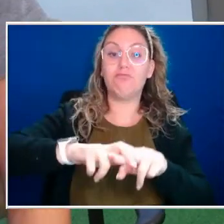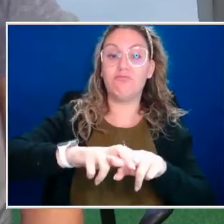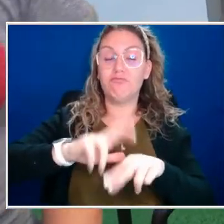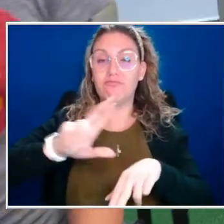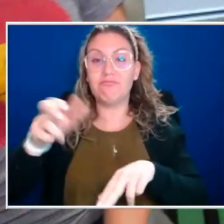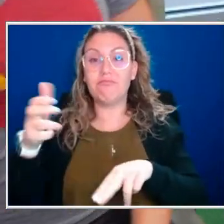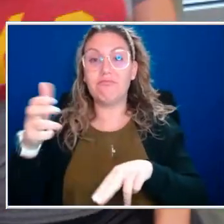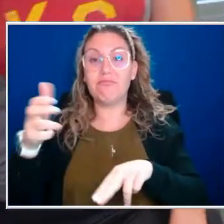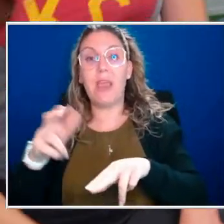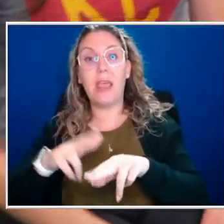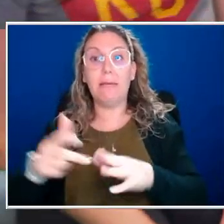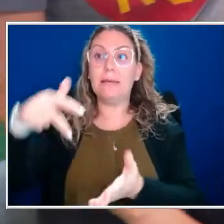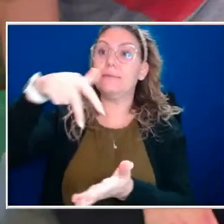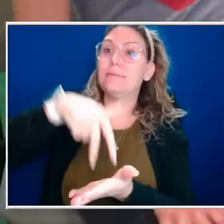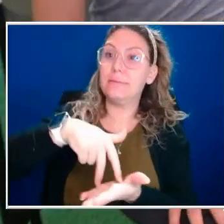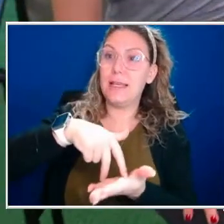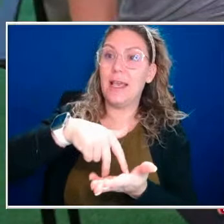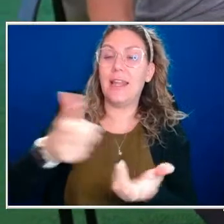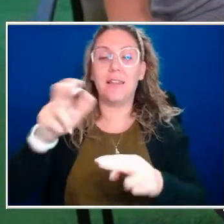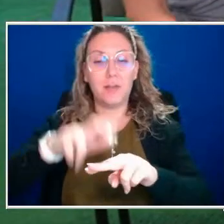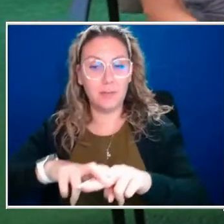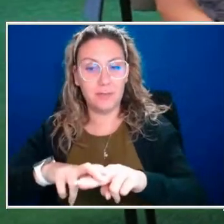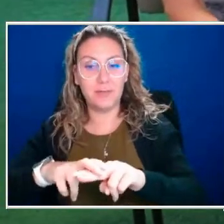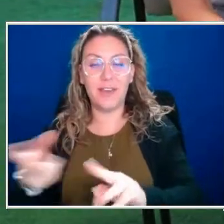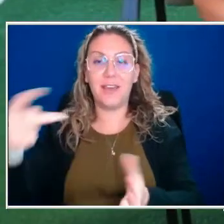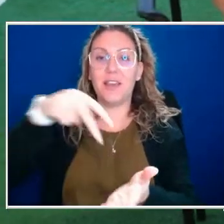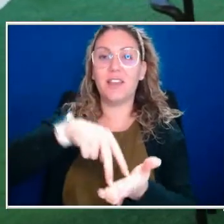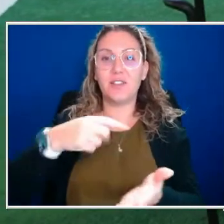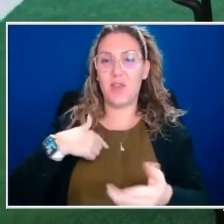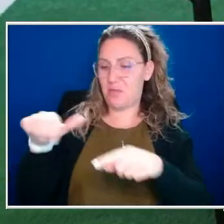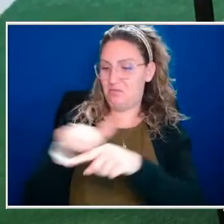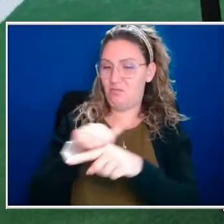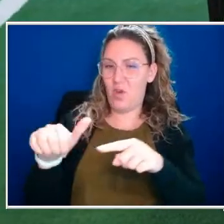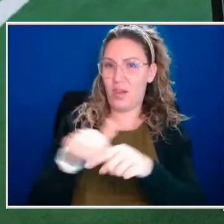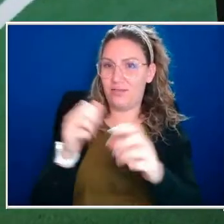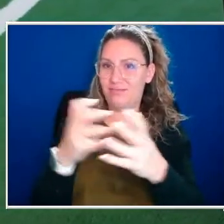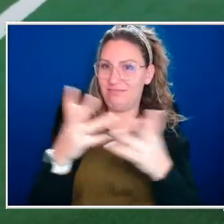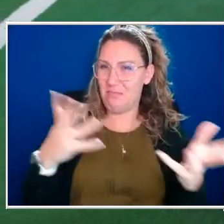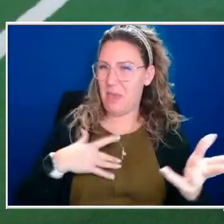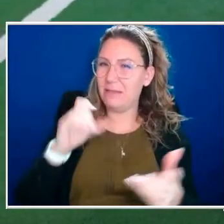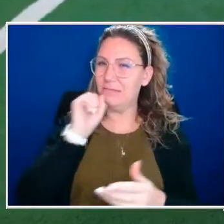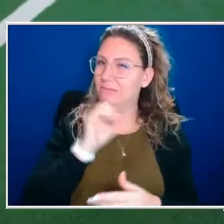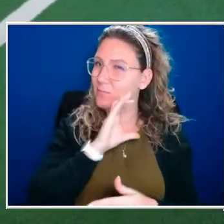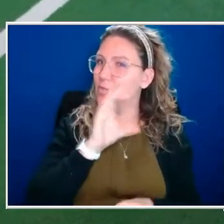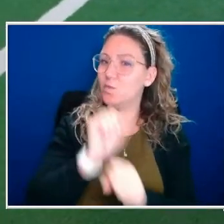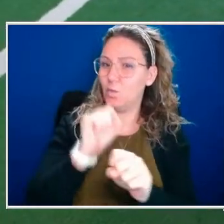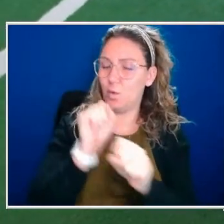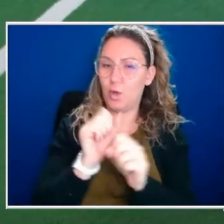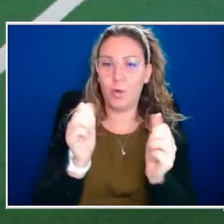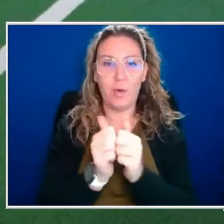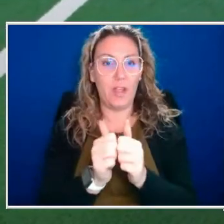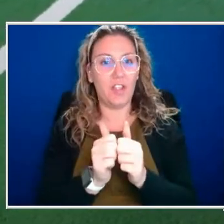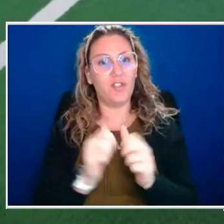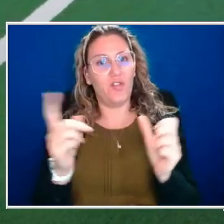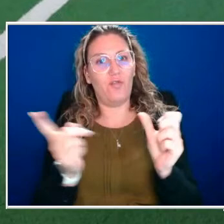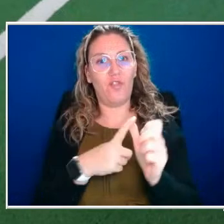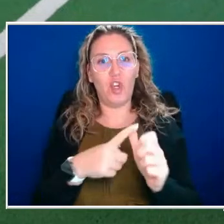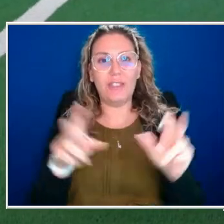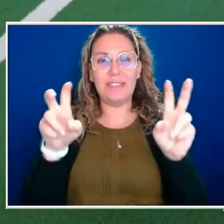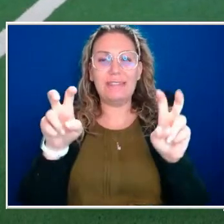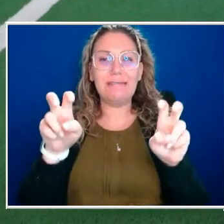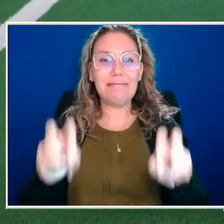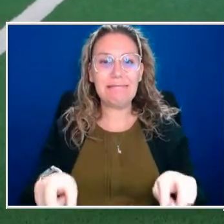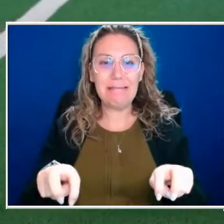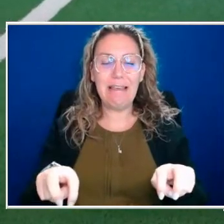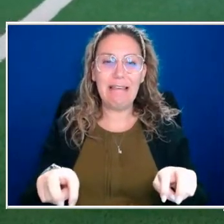like to practice with a lot of my older individuals that I work with. So the first exercise I like to do is just a sit to stand. So just planting your feet